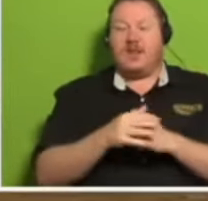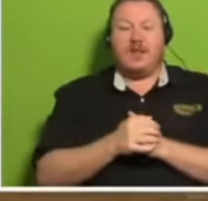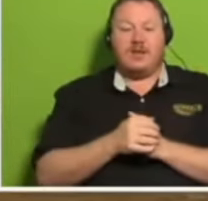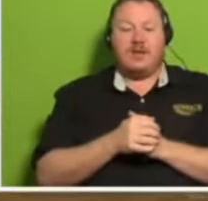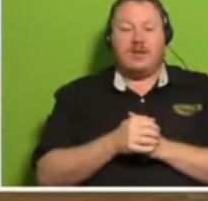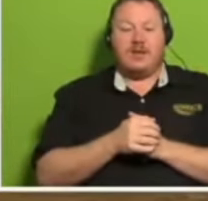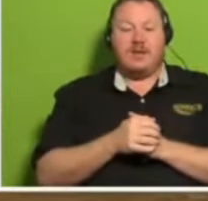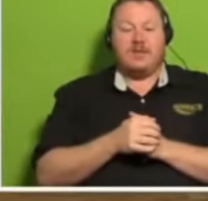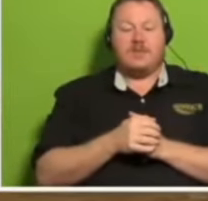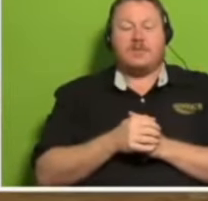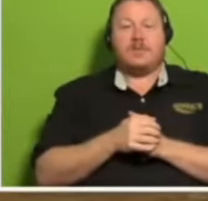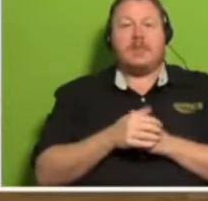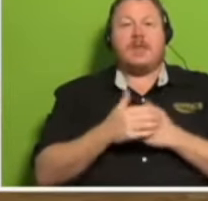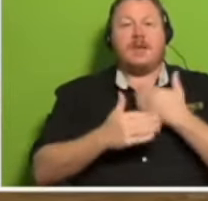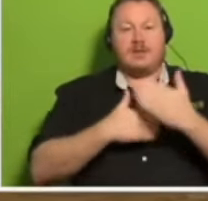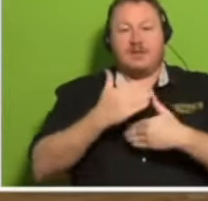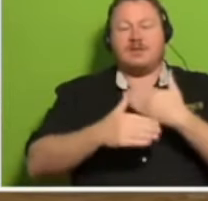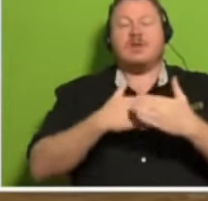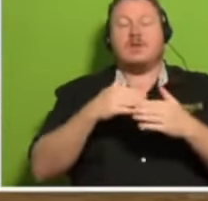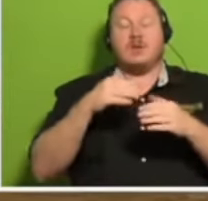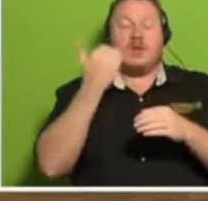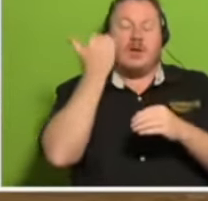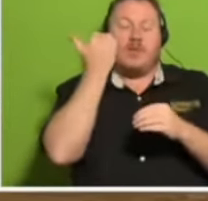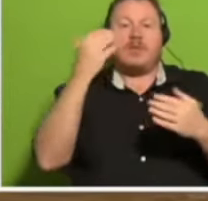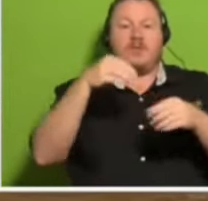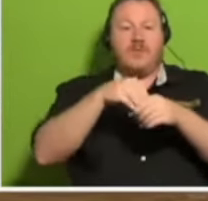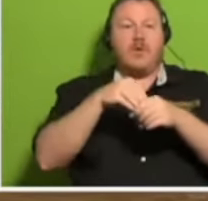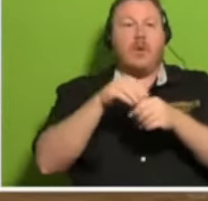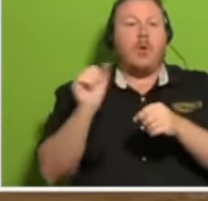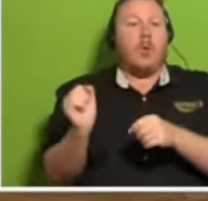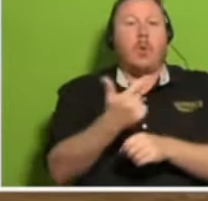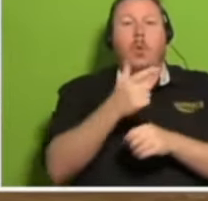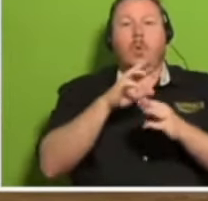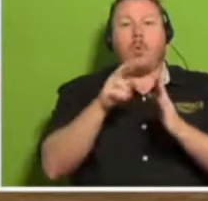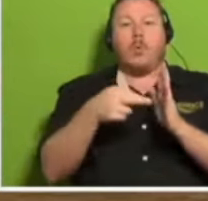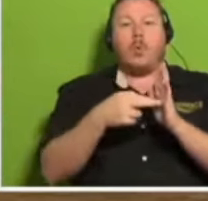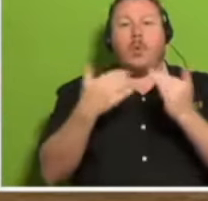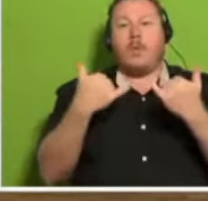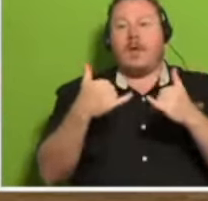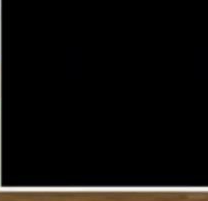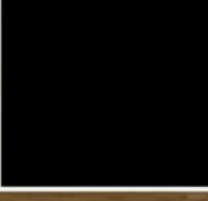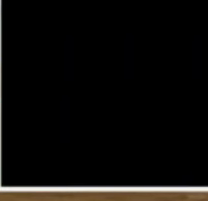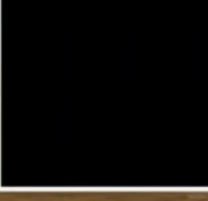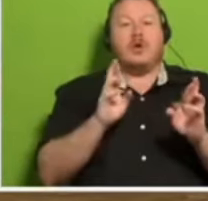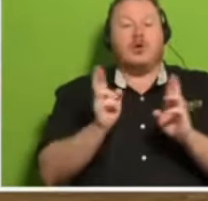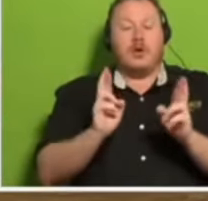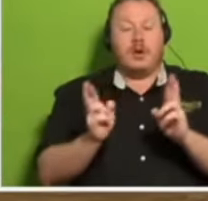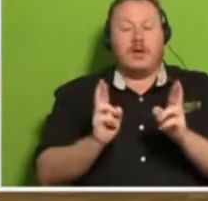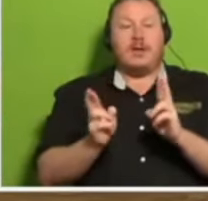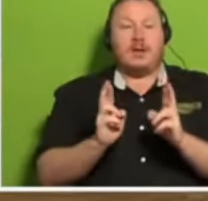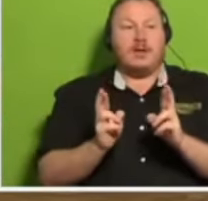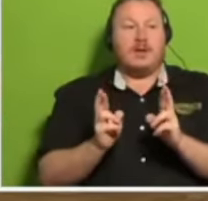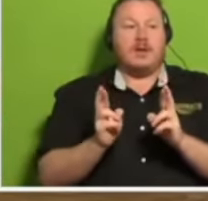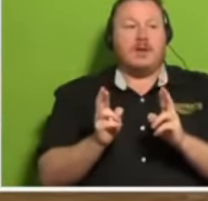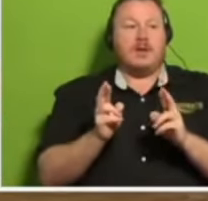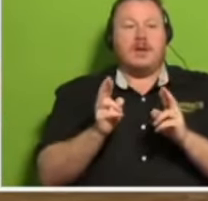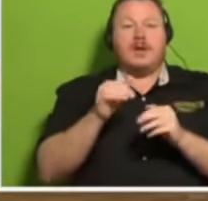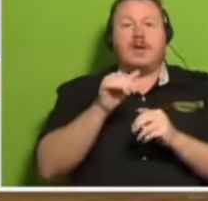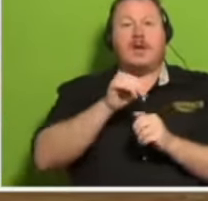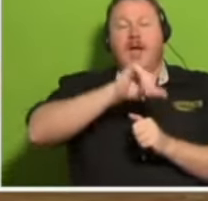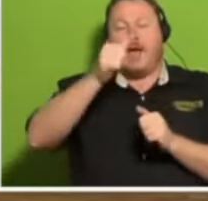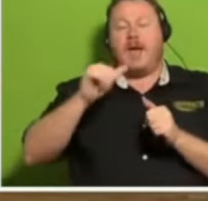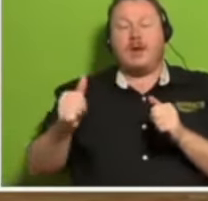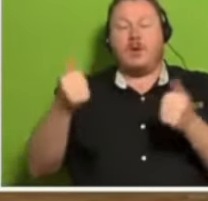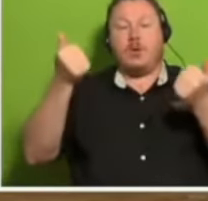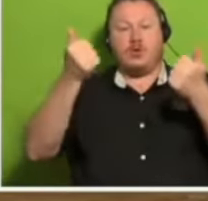be convening a series of stakeholder engagements with all role players to assess the readiness towards the scheduled analog switch-off